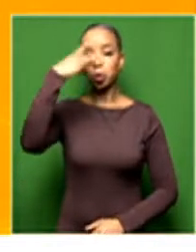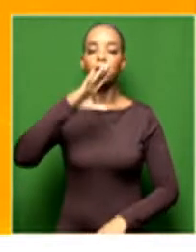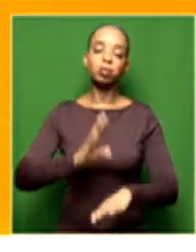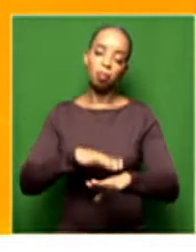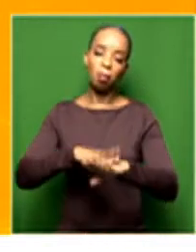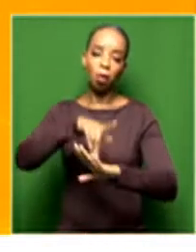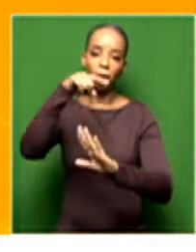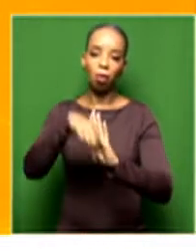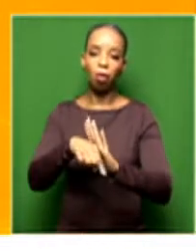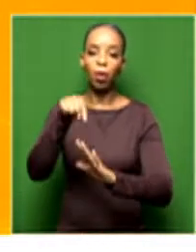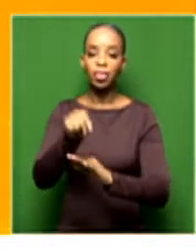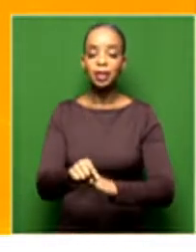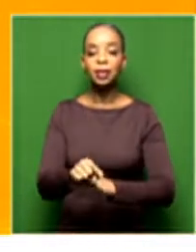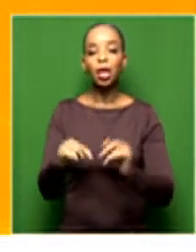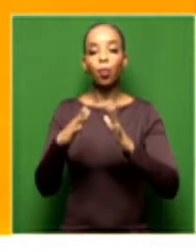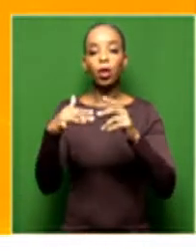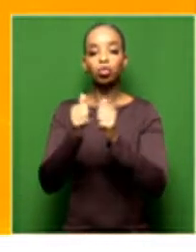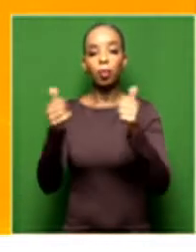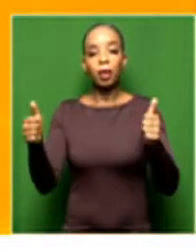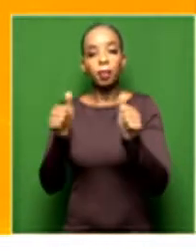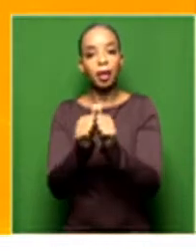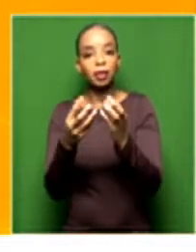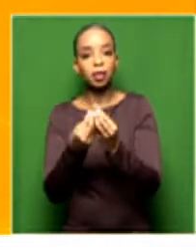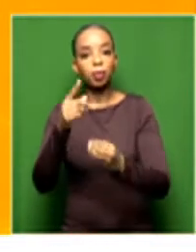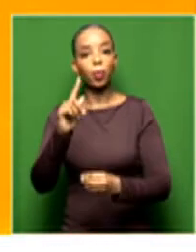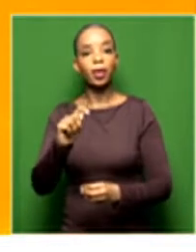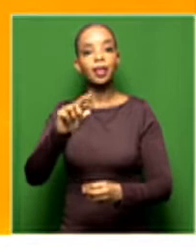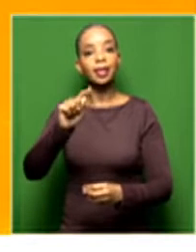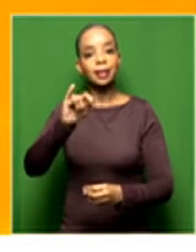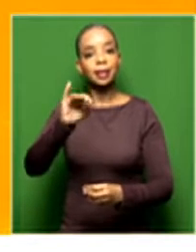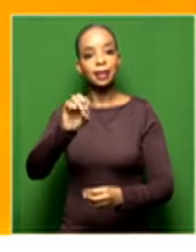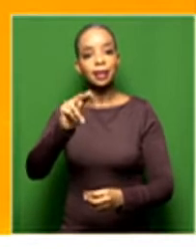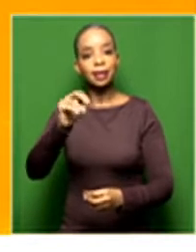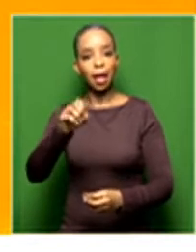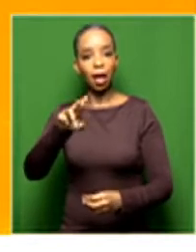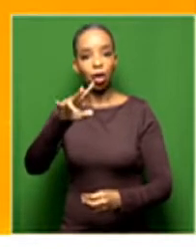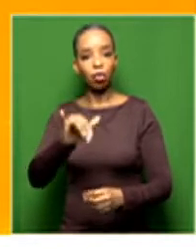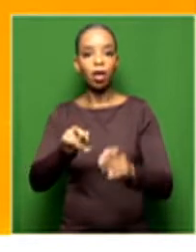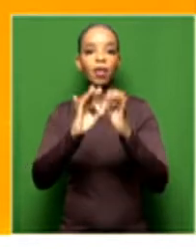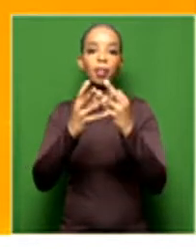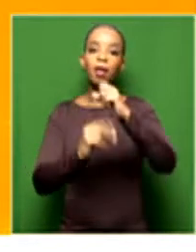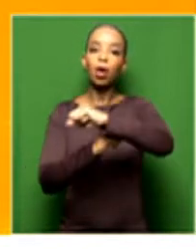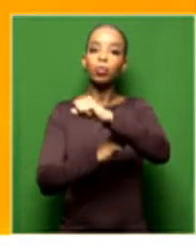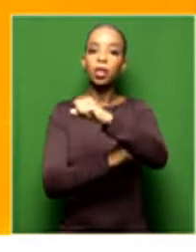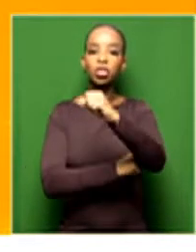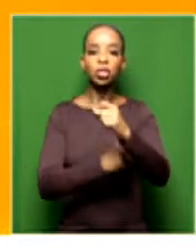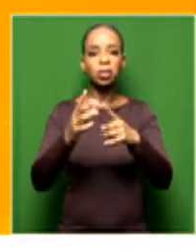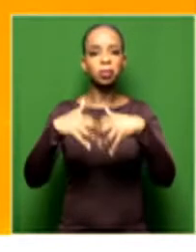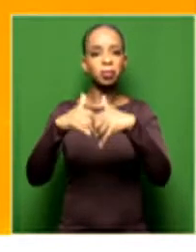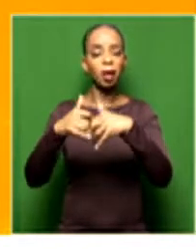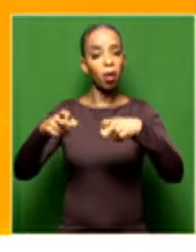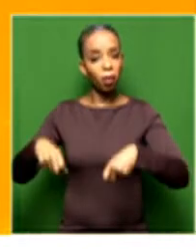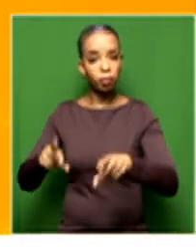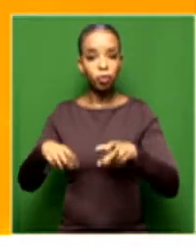Market Photo Workshop, in partnership with the Tierney Family Foundation, creates opportunities for photographers and helps shape them while